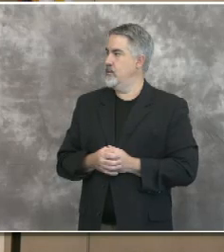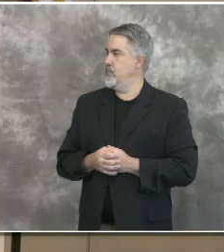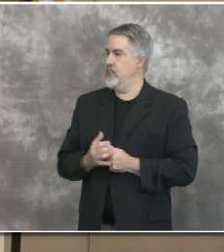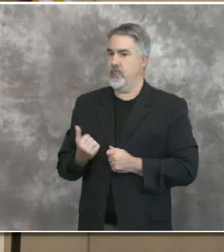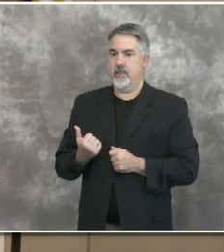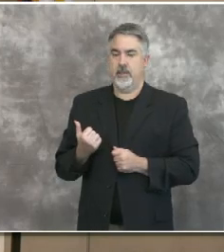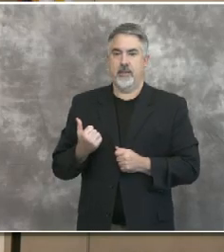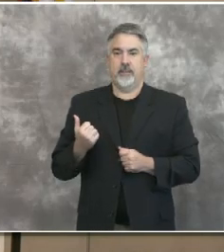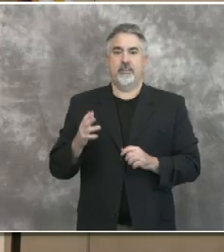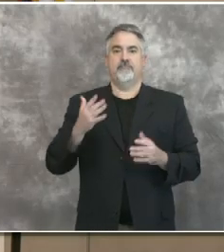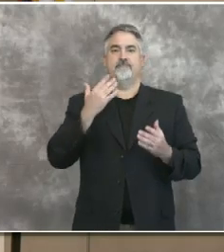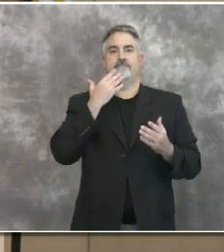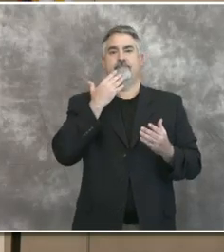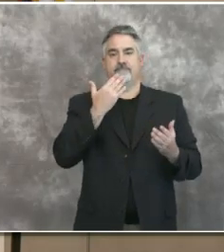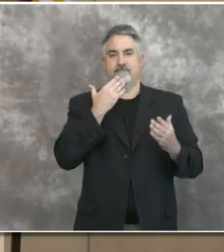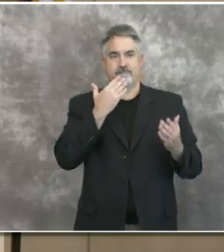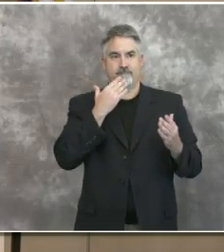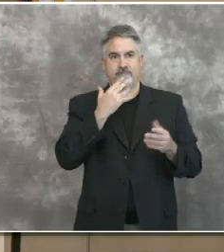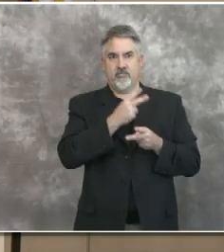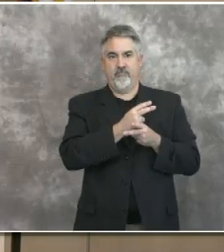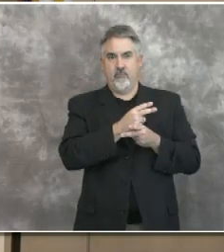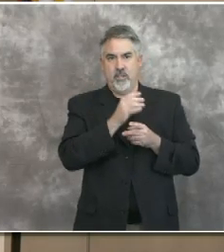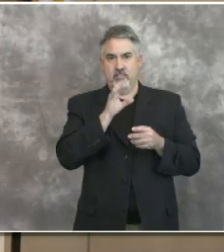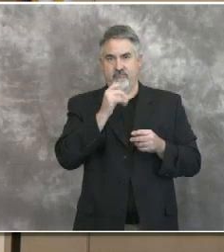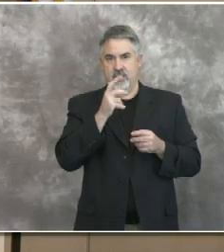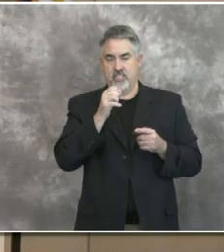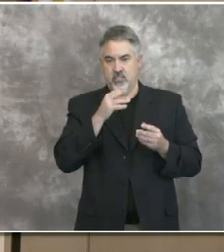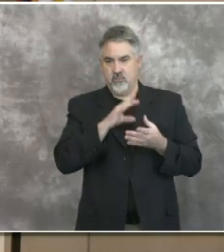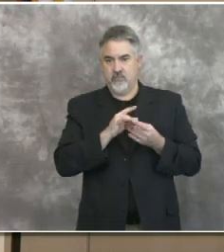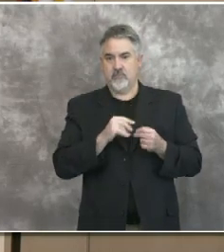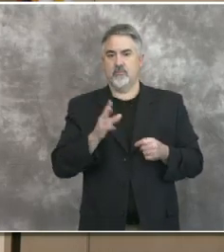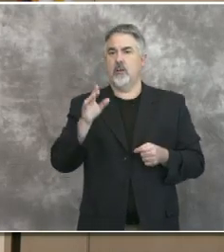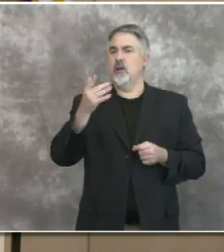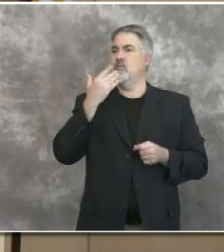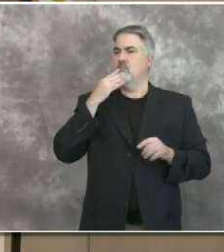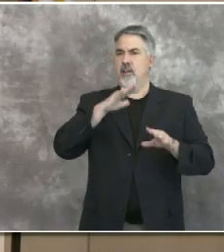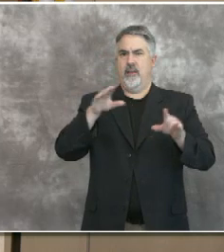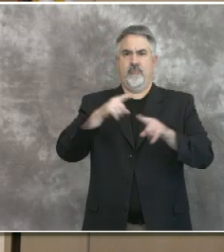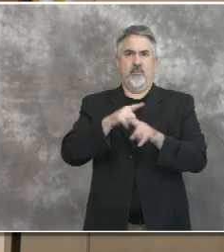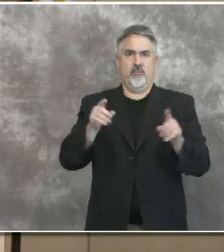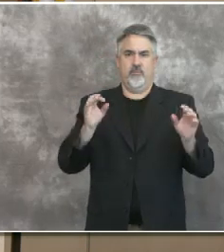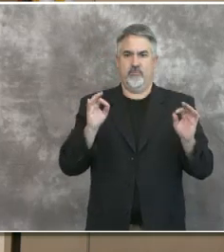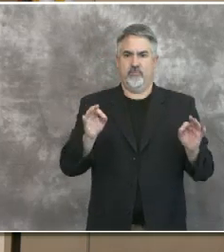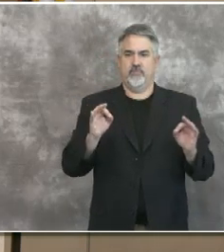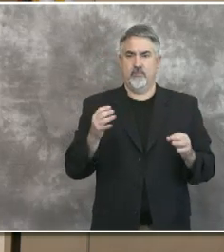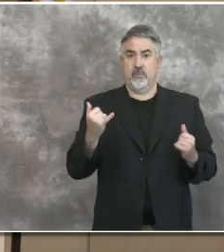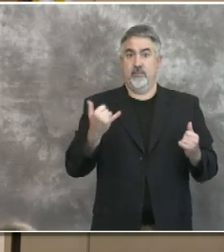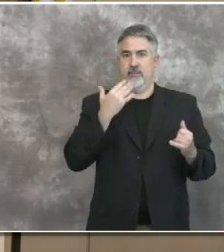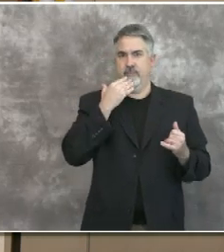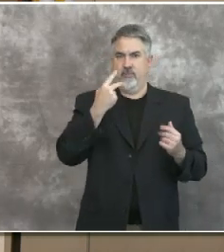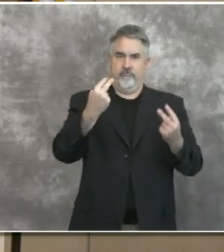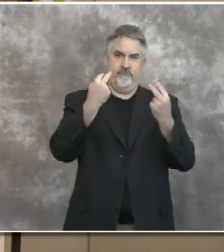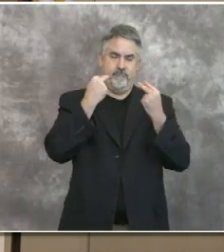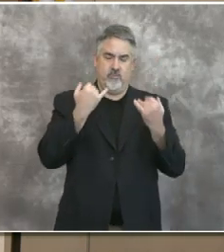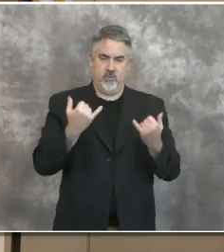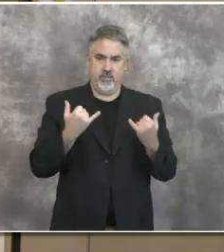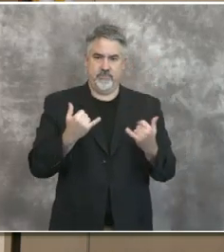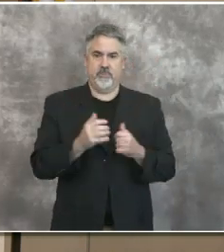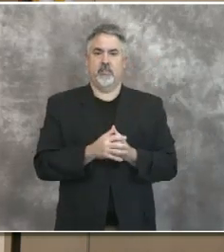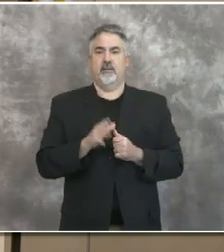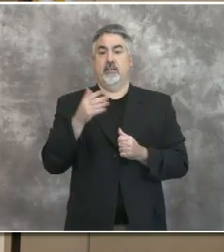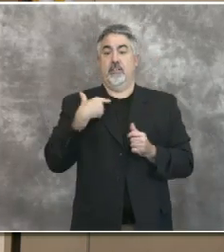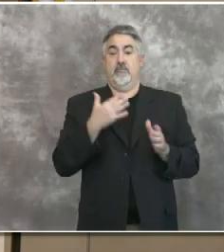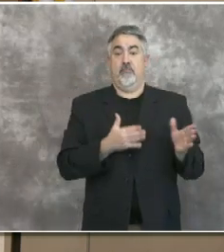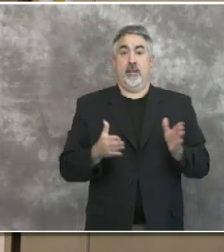Thank you, Supervisor Fletcher, and good afternoon, everyone, and thank you for being here today. As we plan for reopening our